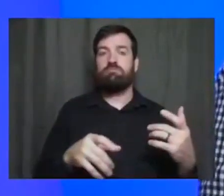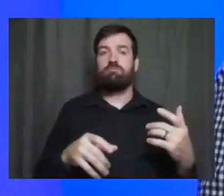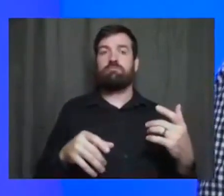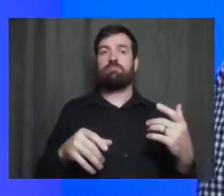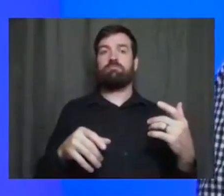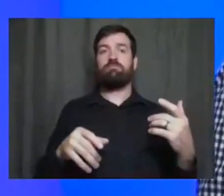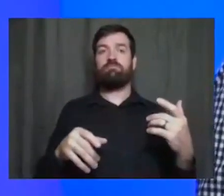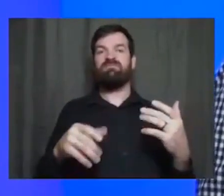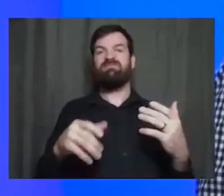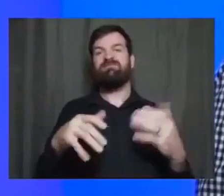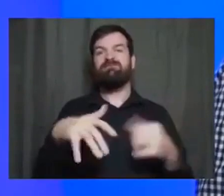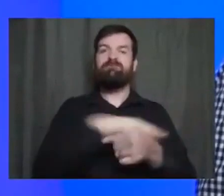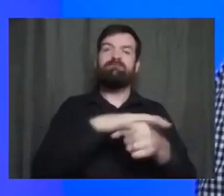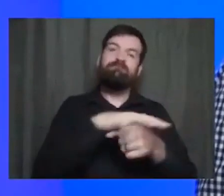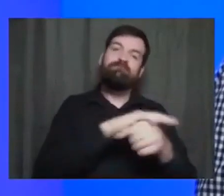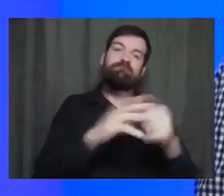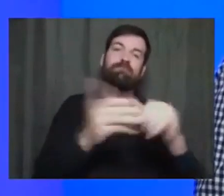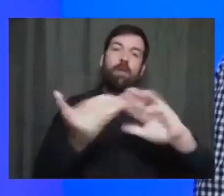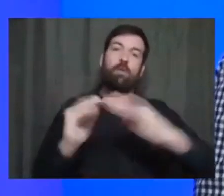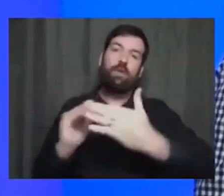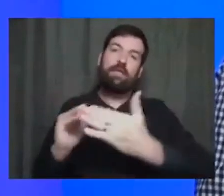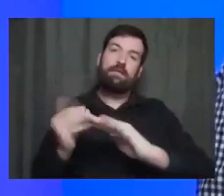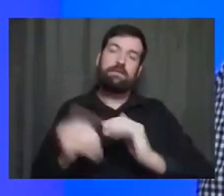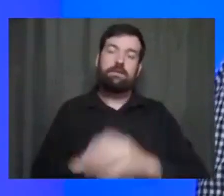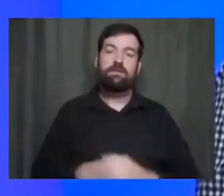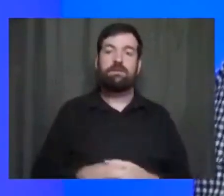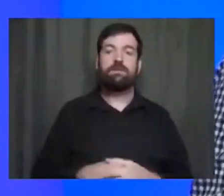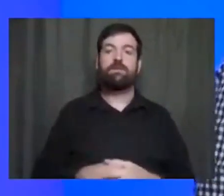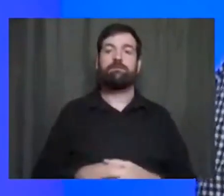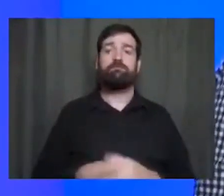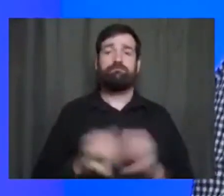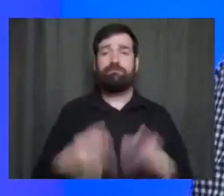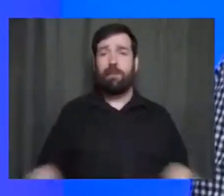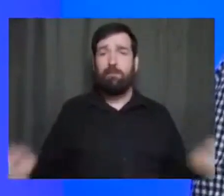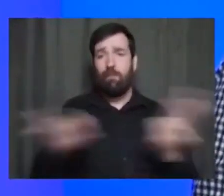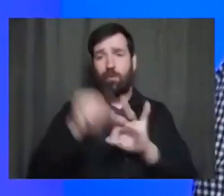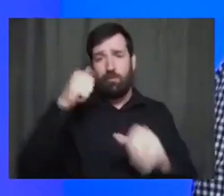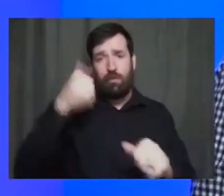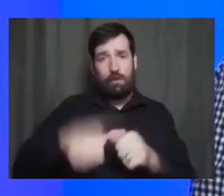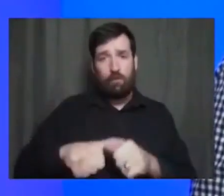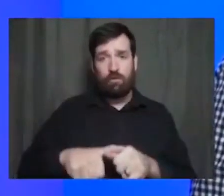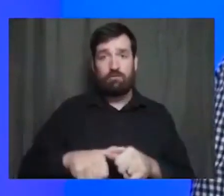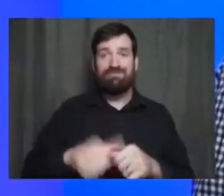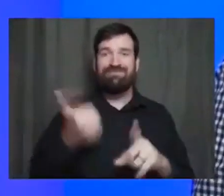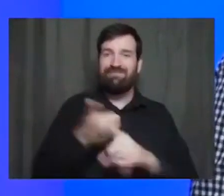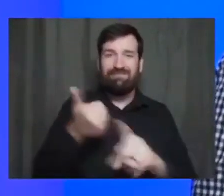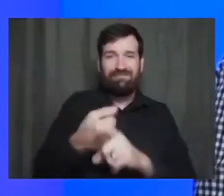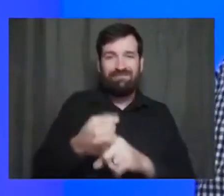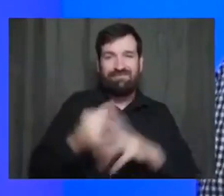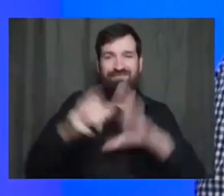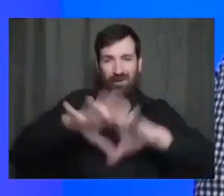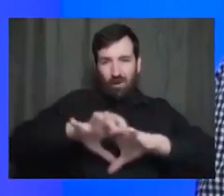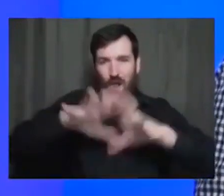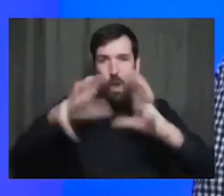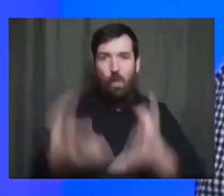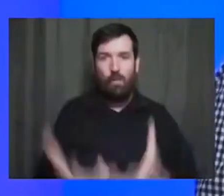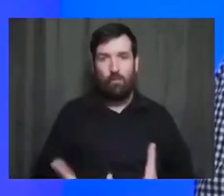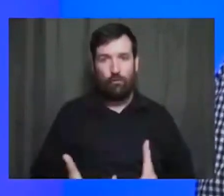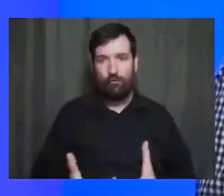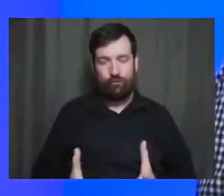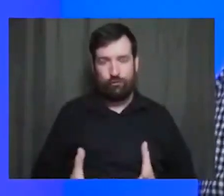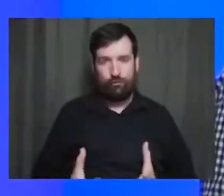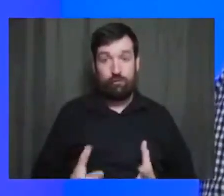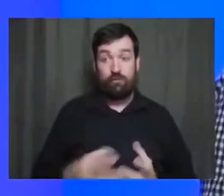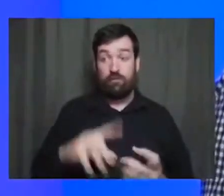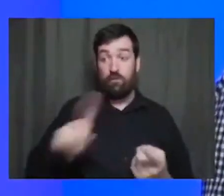neighboring communities. So I think it's important to keep that in mind, that the pandemic is a global issue, and so when it's over for all of us,